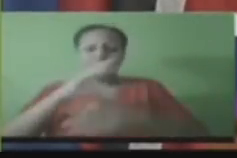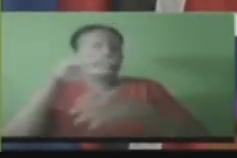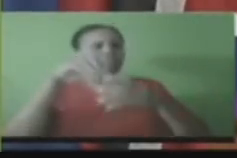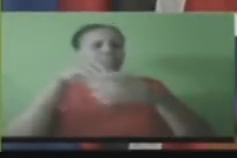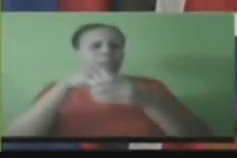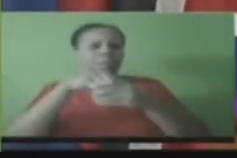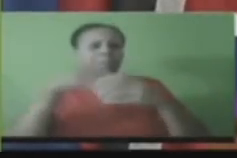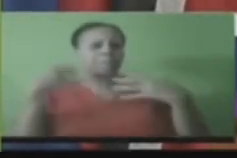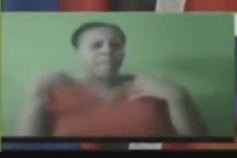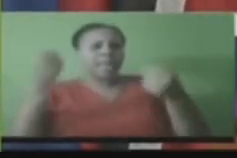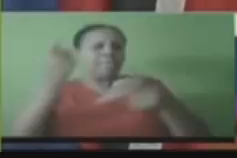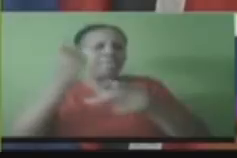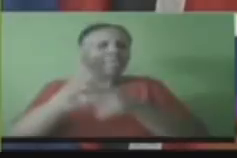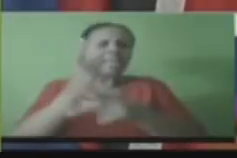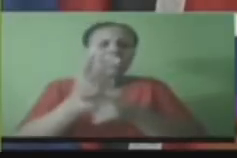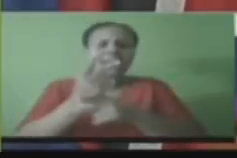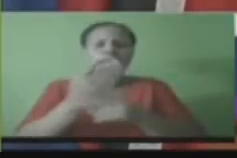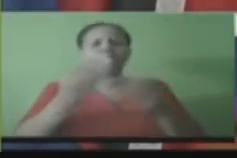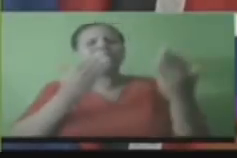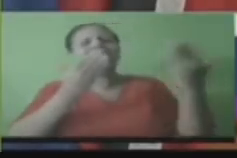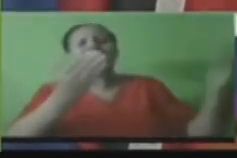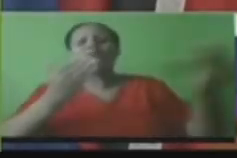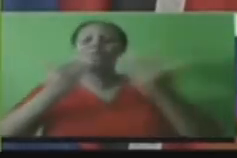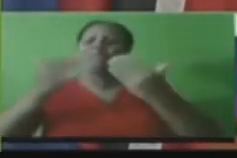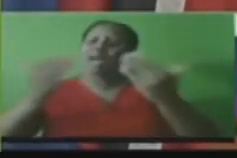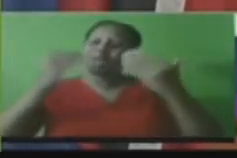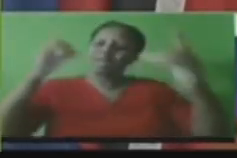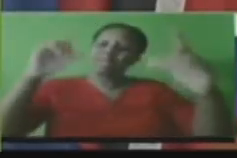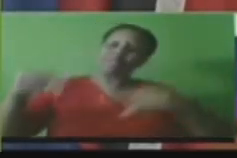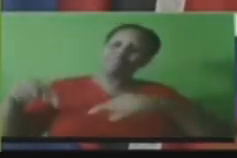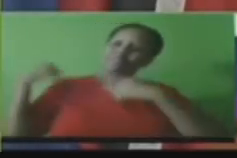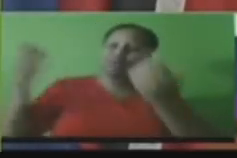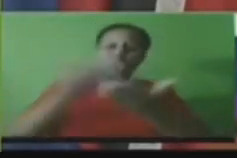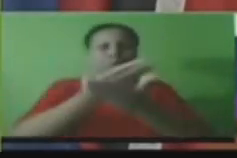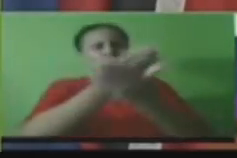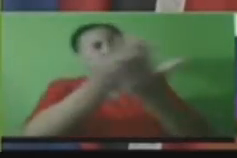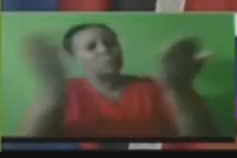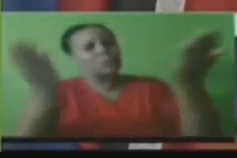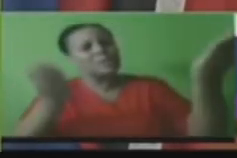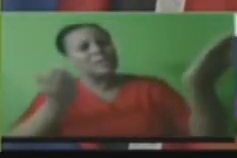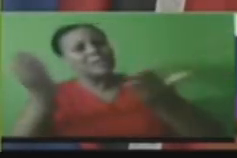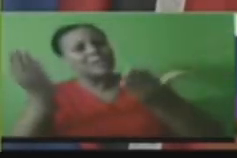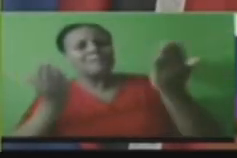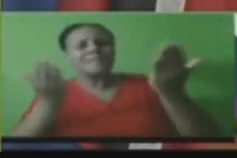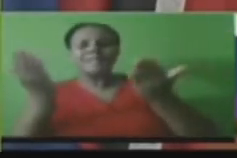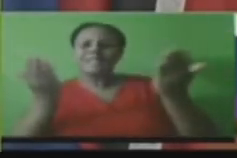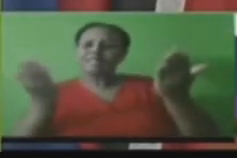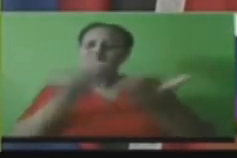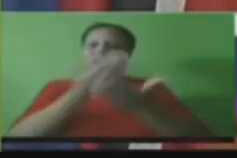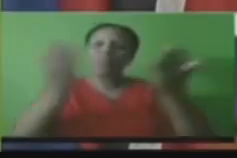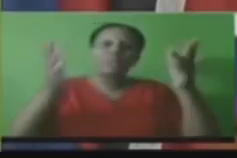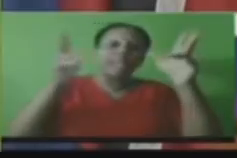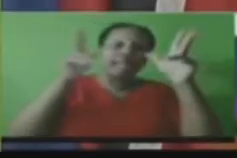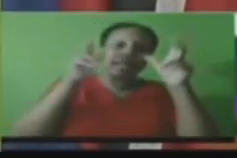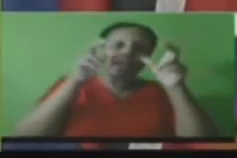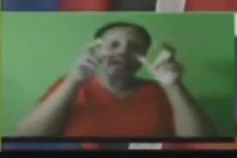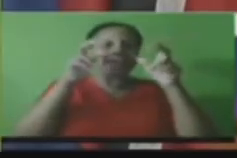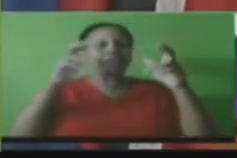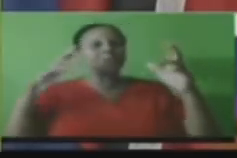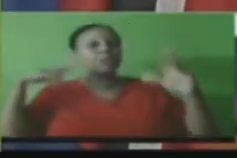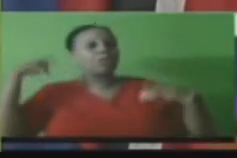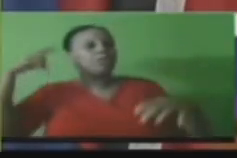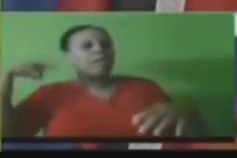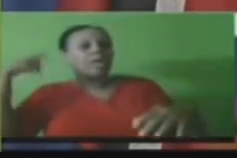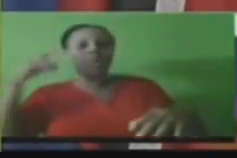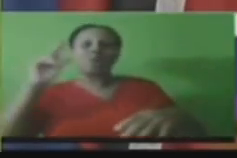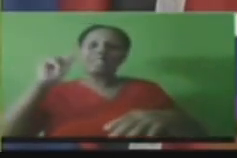service. Listening, viewing public, members of the media. We are at pivotal